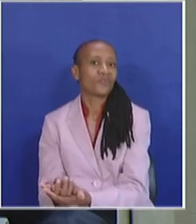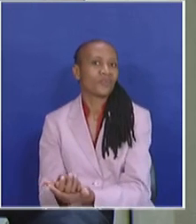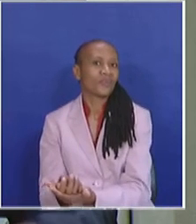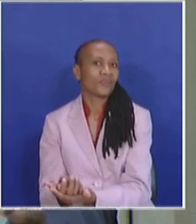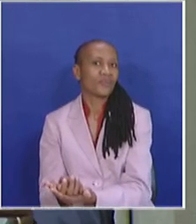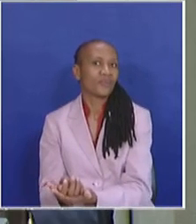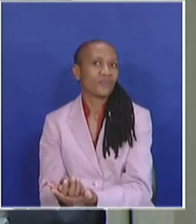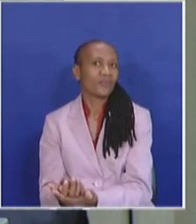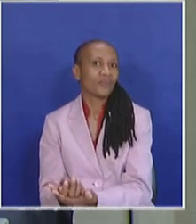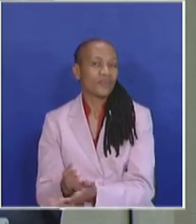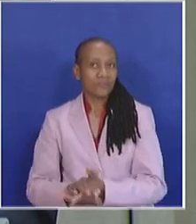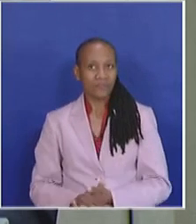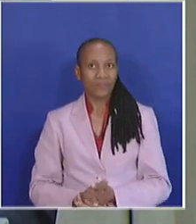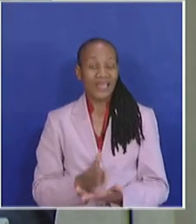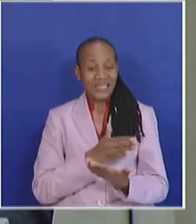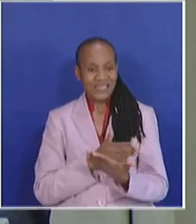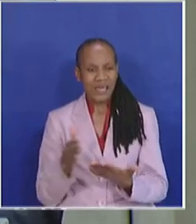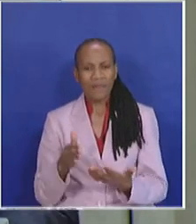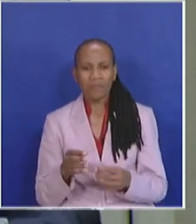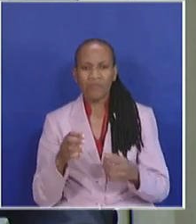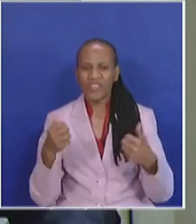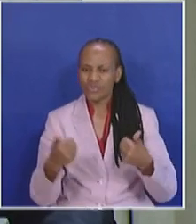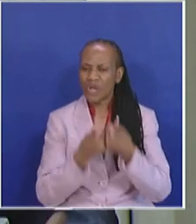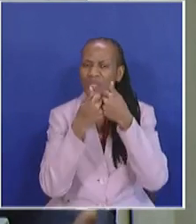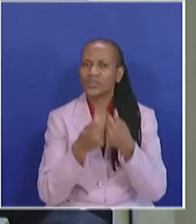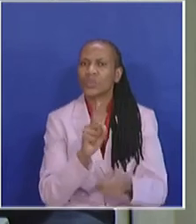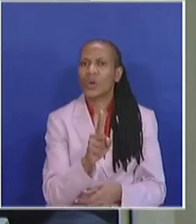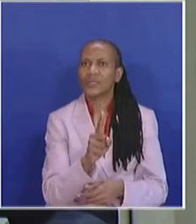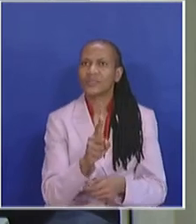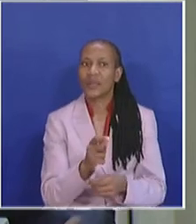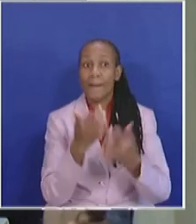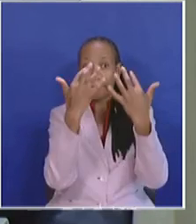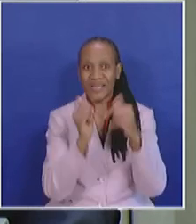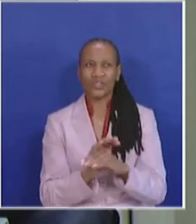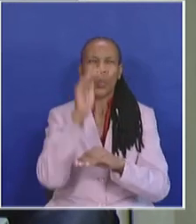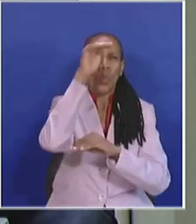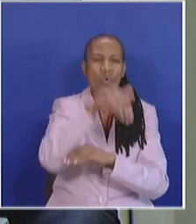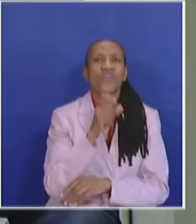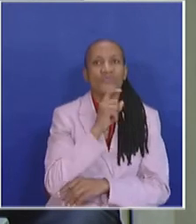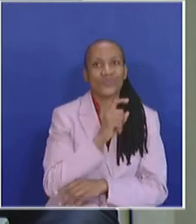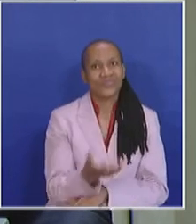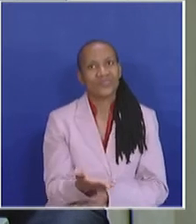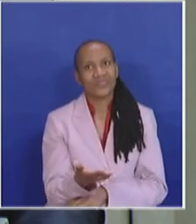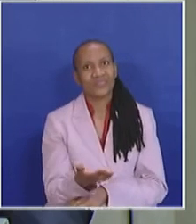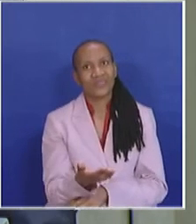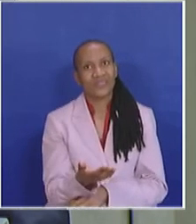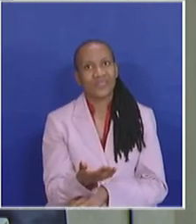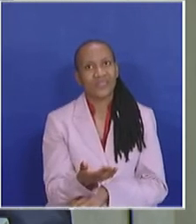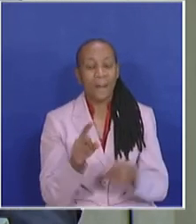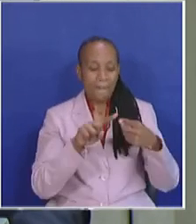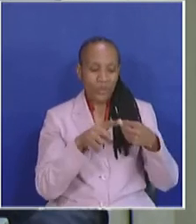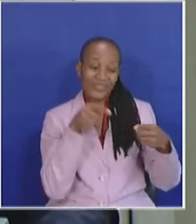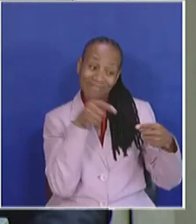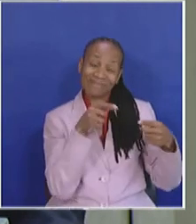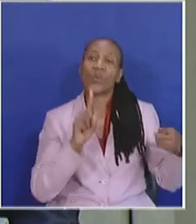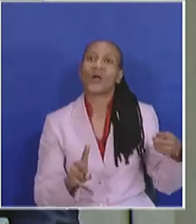economy. Some of the weaknesses that can be associated with these things are overspending or project delays. The point is to see